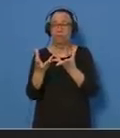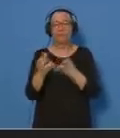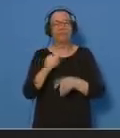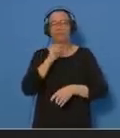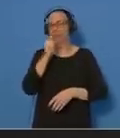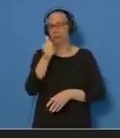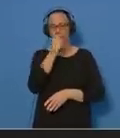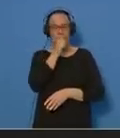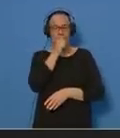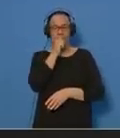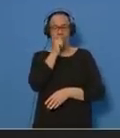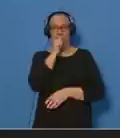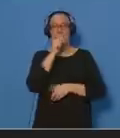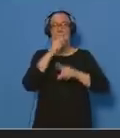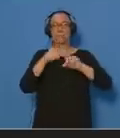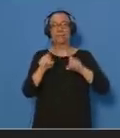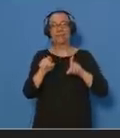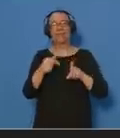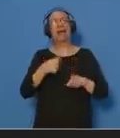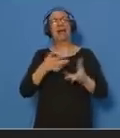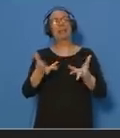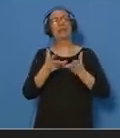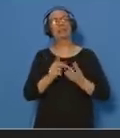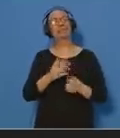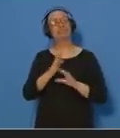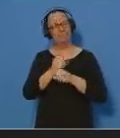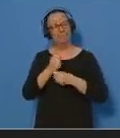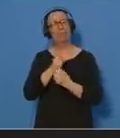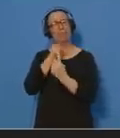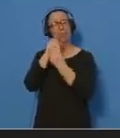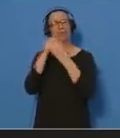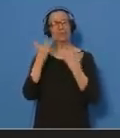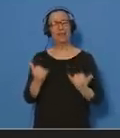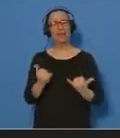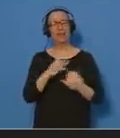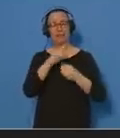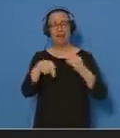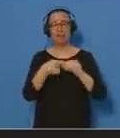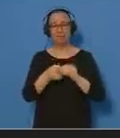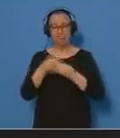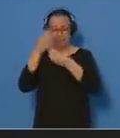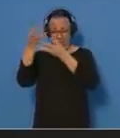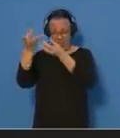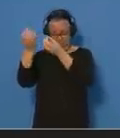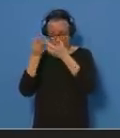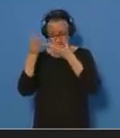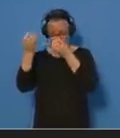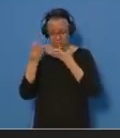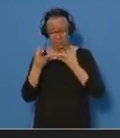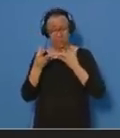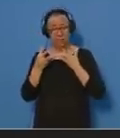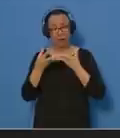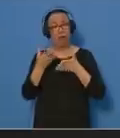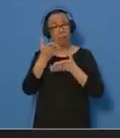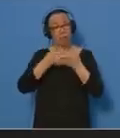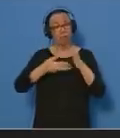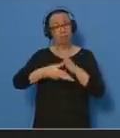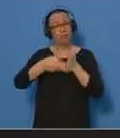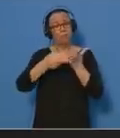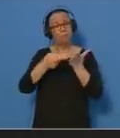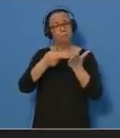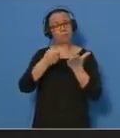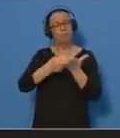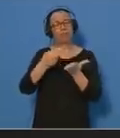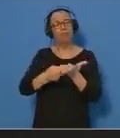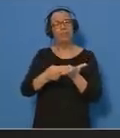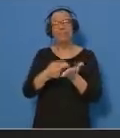to keep it to ourselves. But I wanted to make the point today of the information that has come to me as part of this report to reiterate. Because, Don,